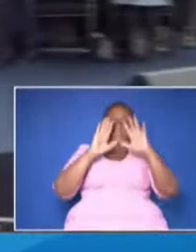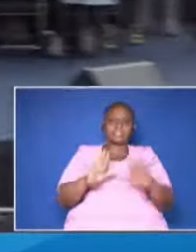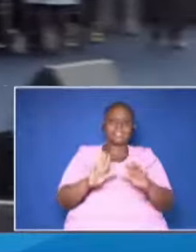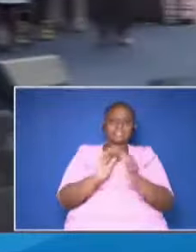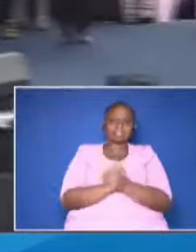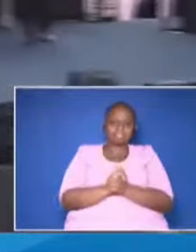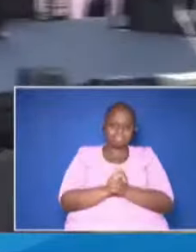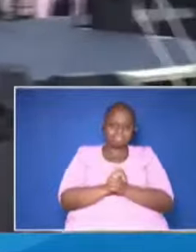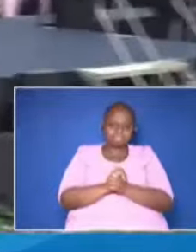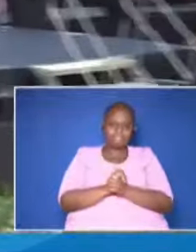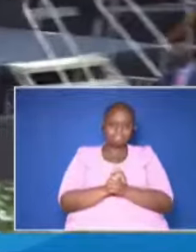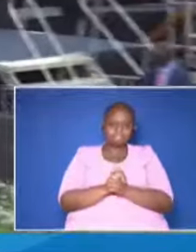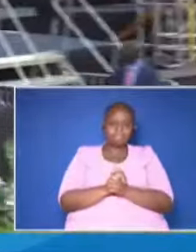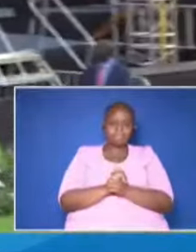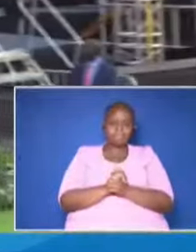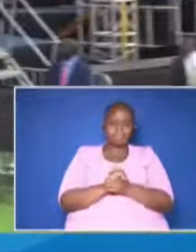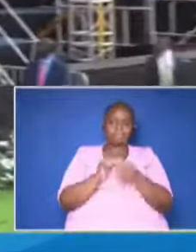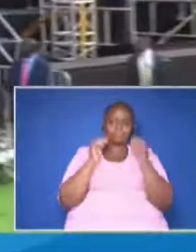upik